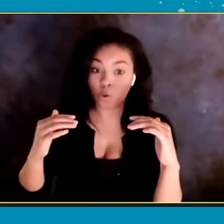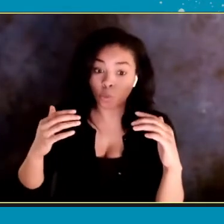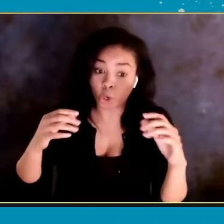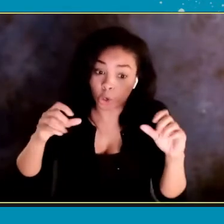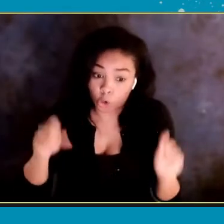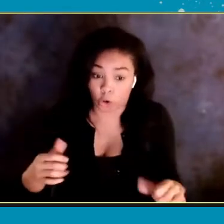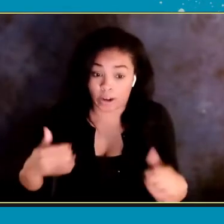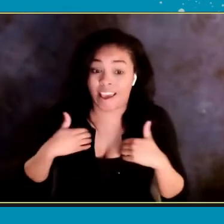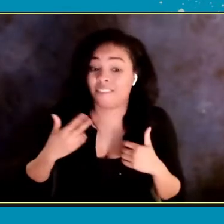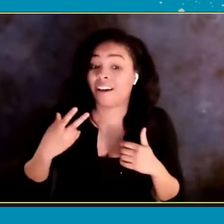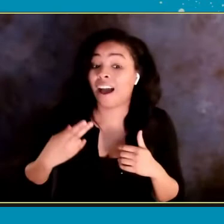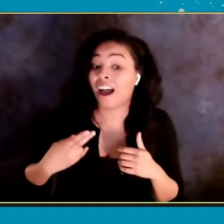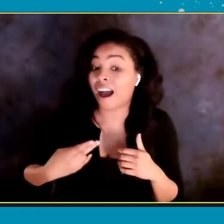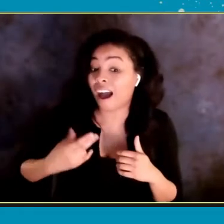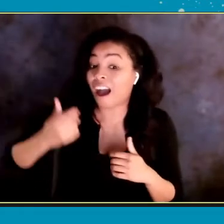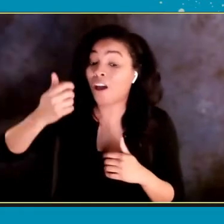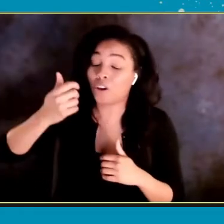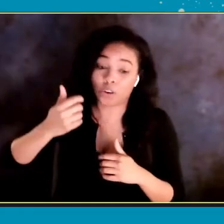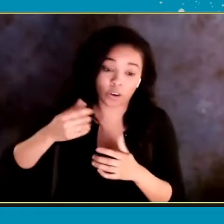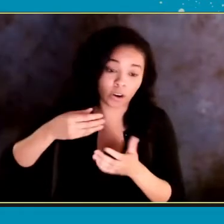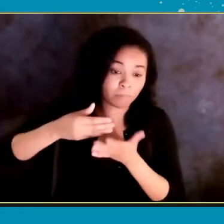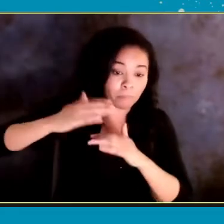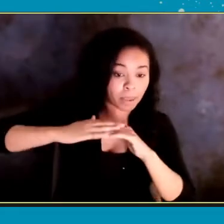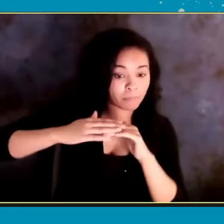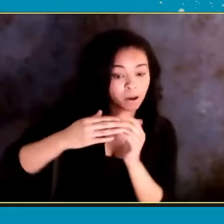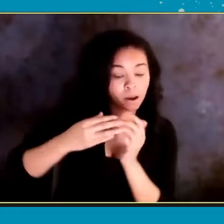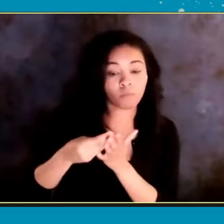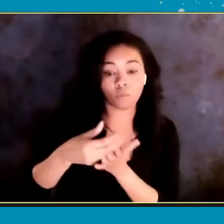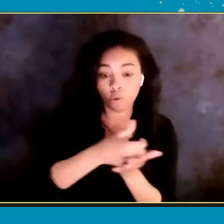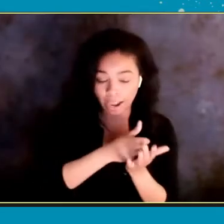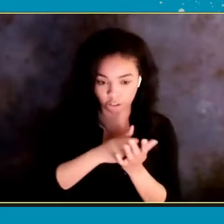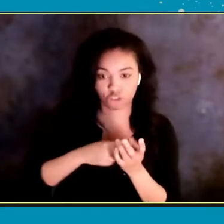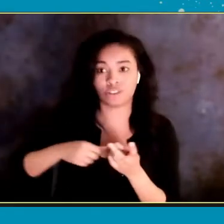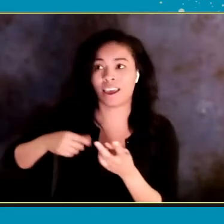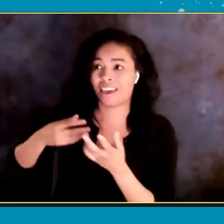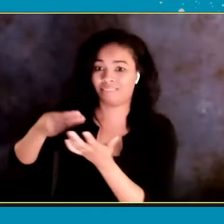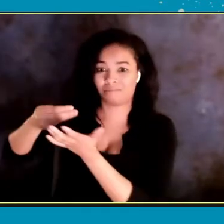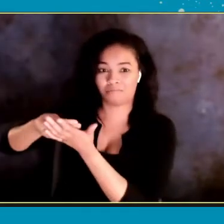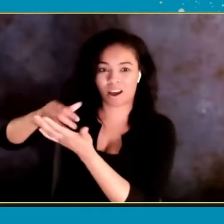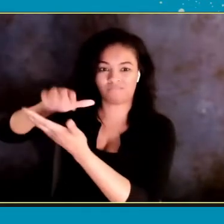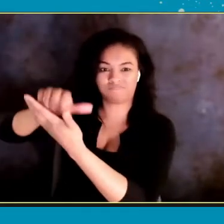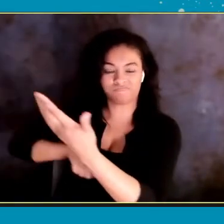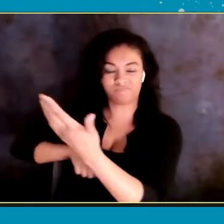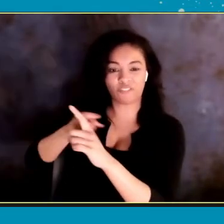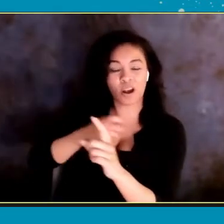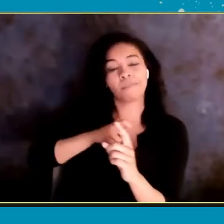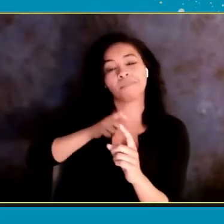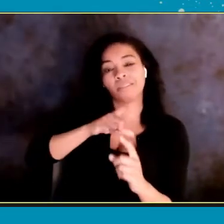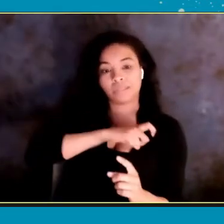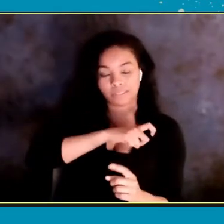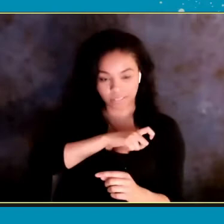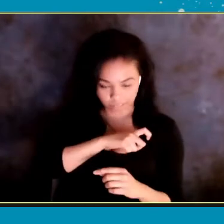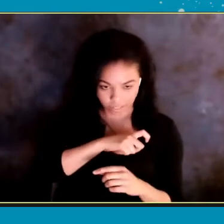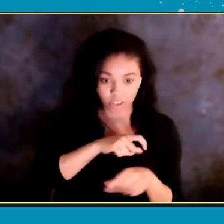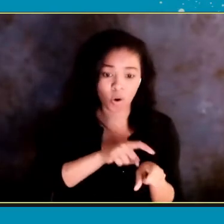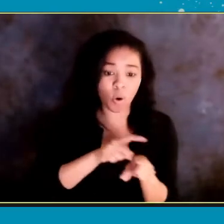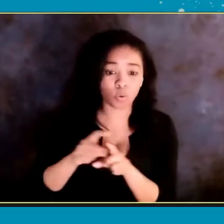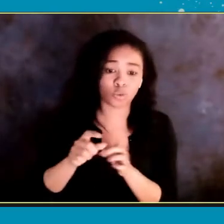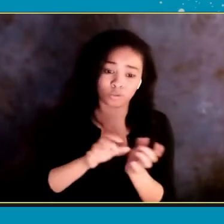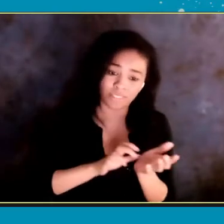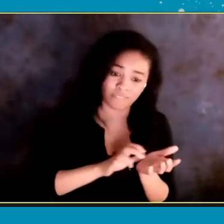wage, defunding the police, and getting the investment that our communities deserve. A pathway to citizenship